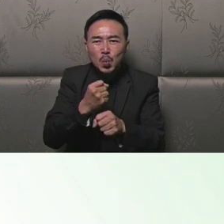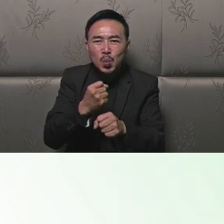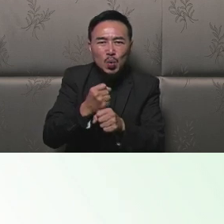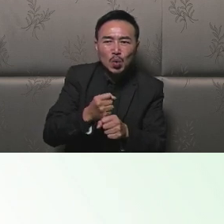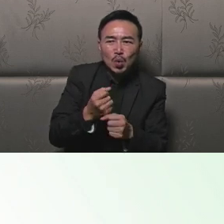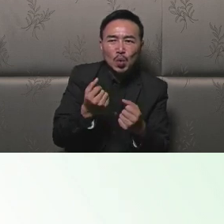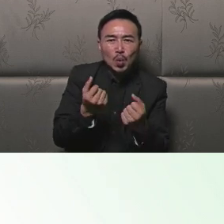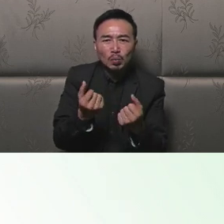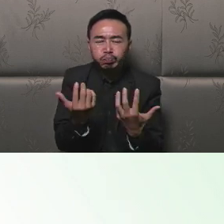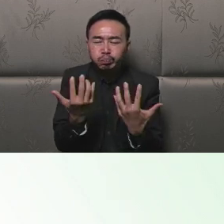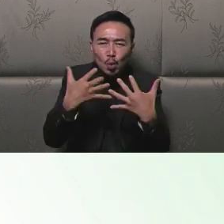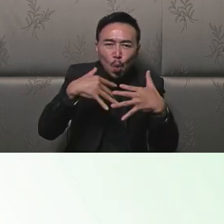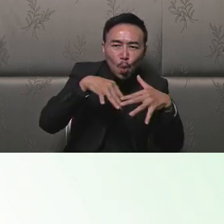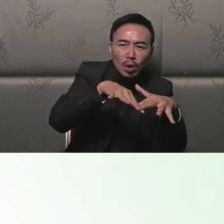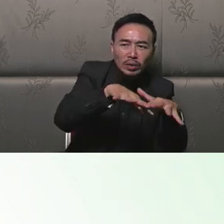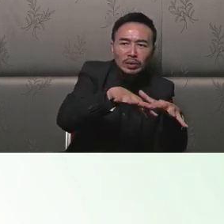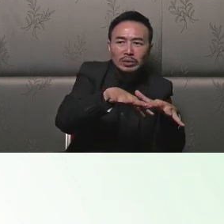much.